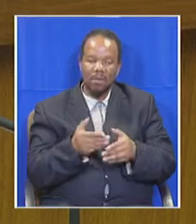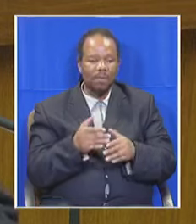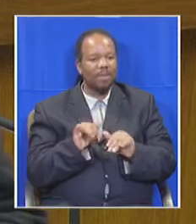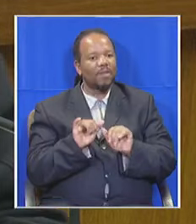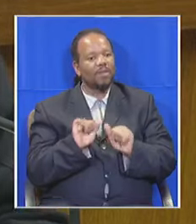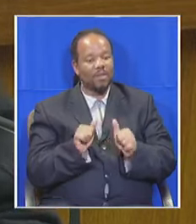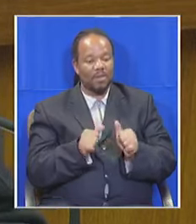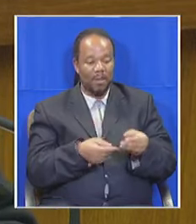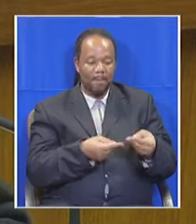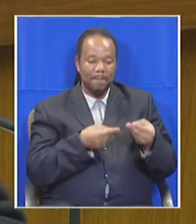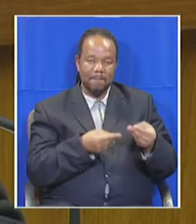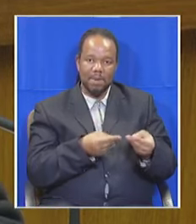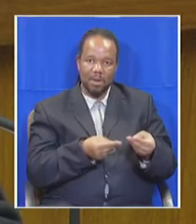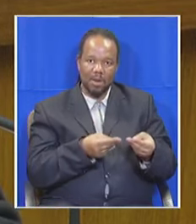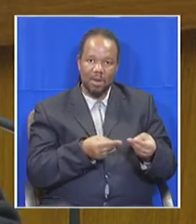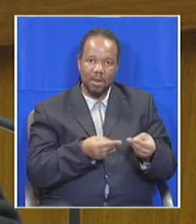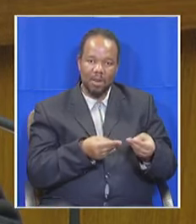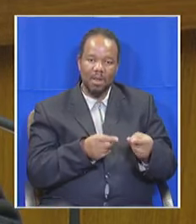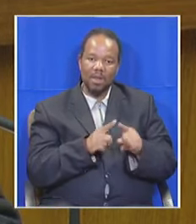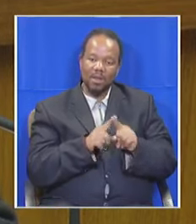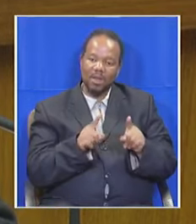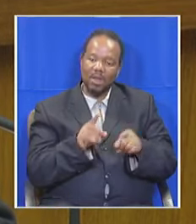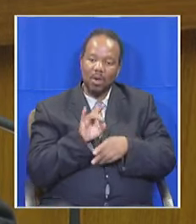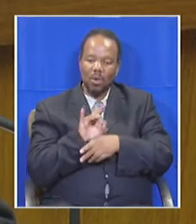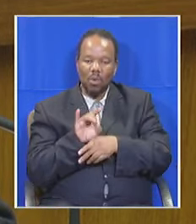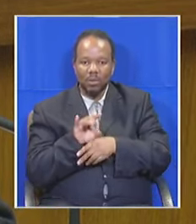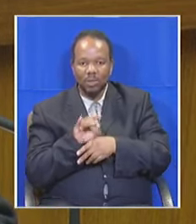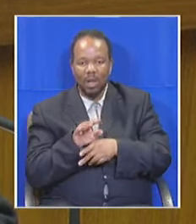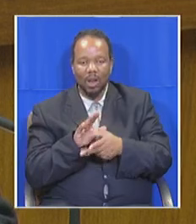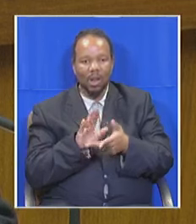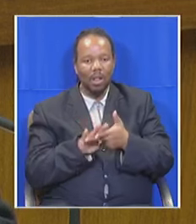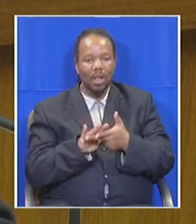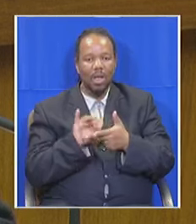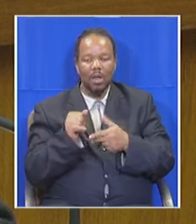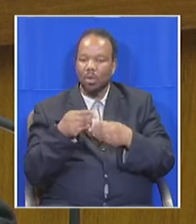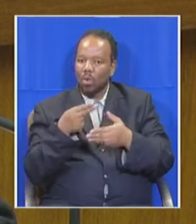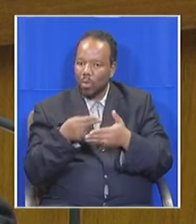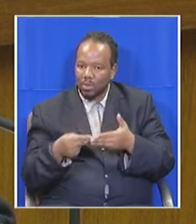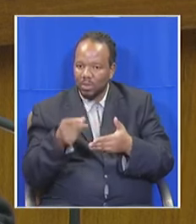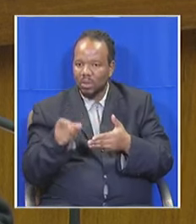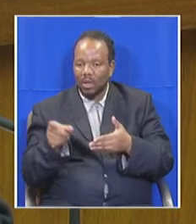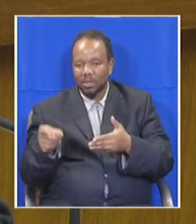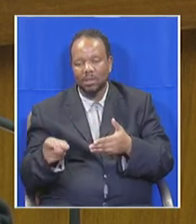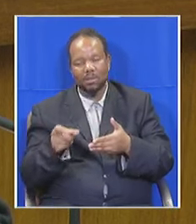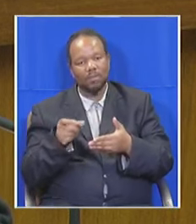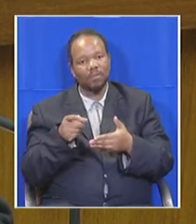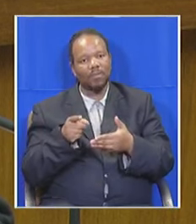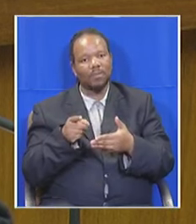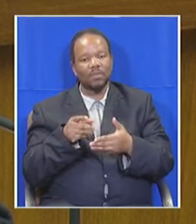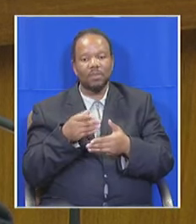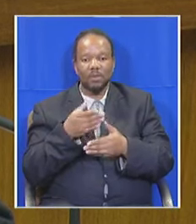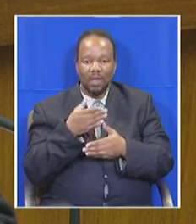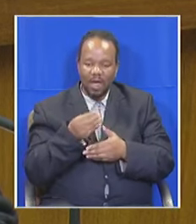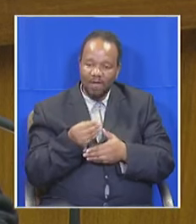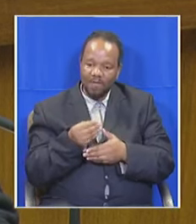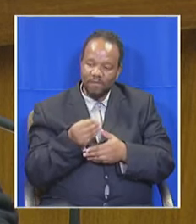of disclosure to independent contractors, consultants, and agents in the bill implicitly confers to these marginalized